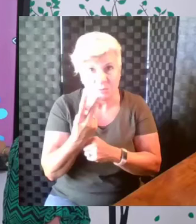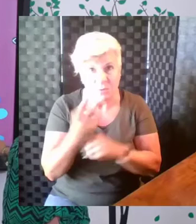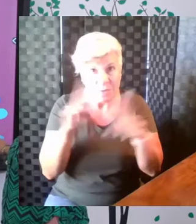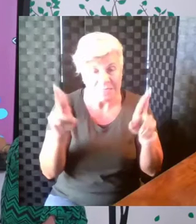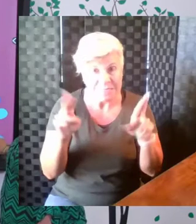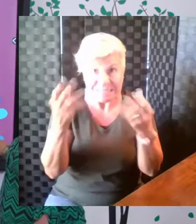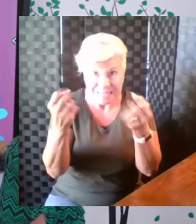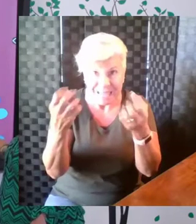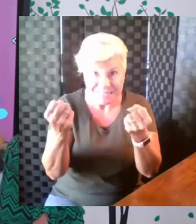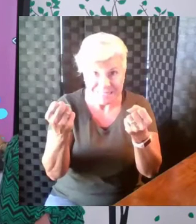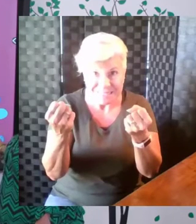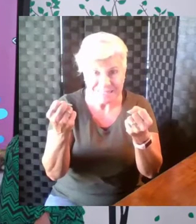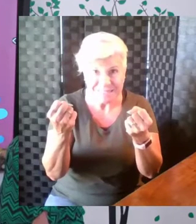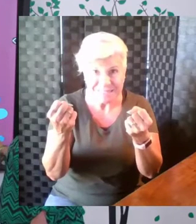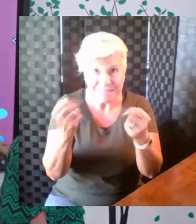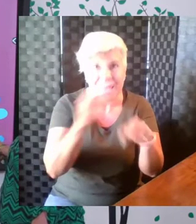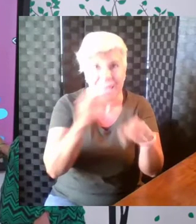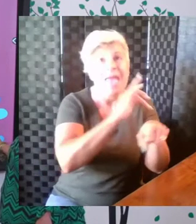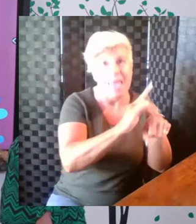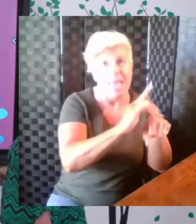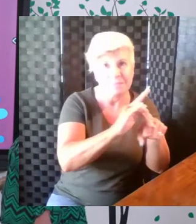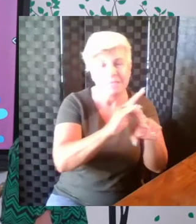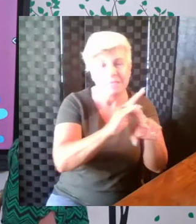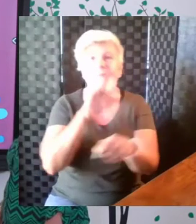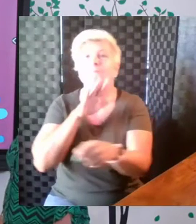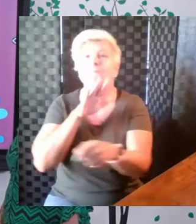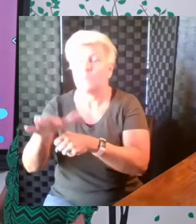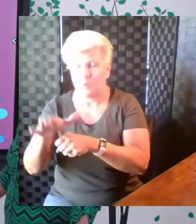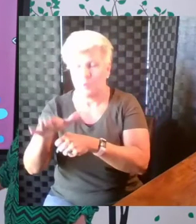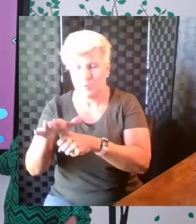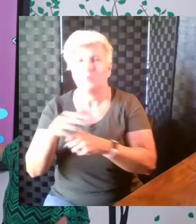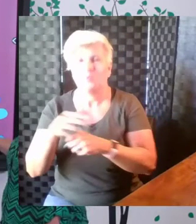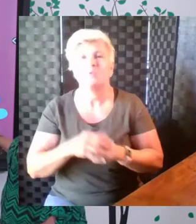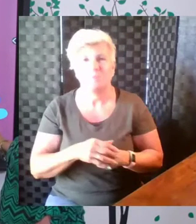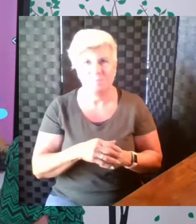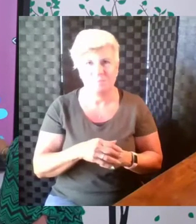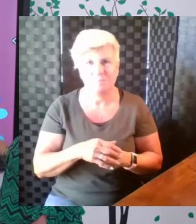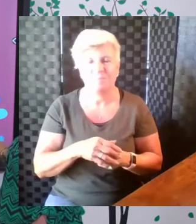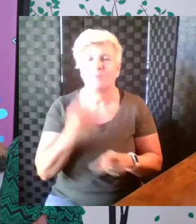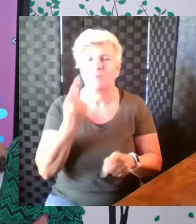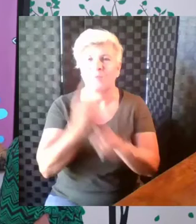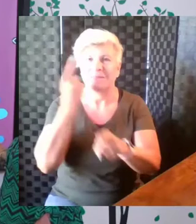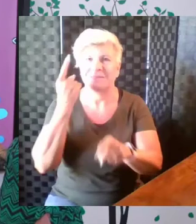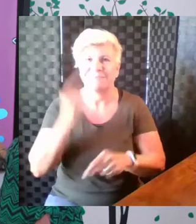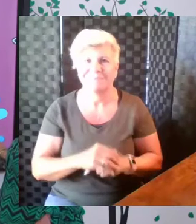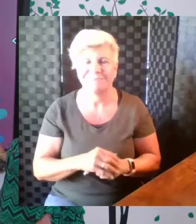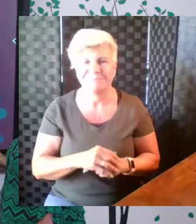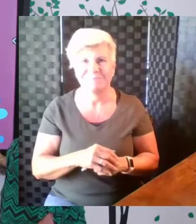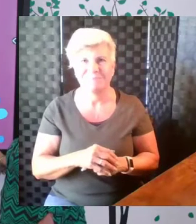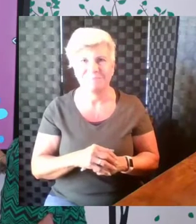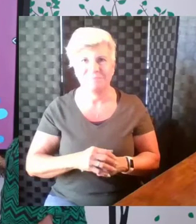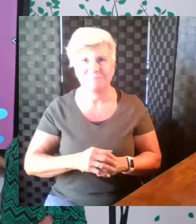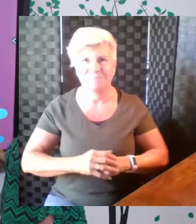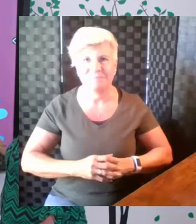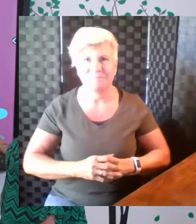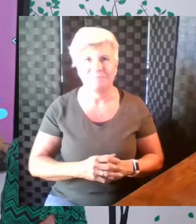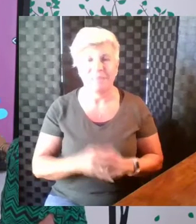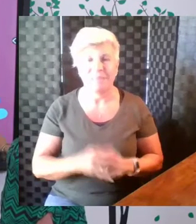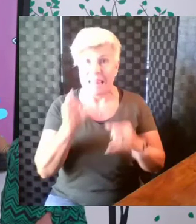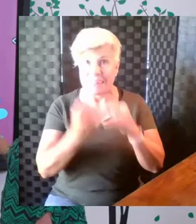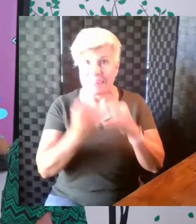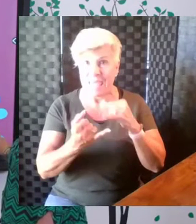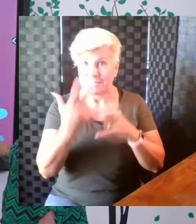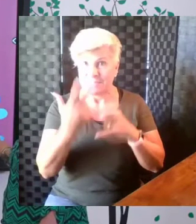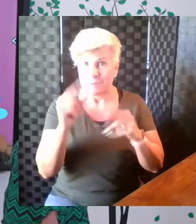Ready? Shout them out. Empty and full. That is correct. And our